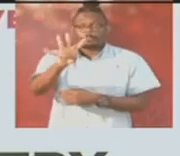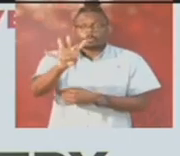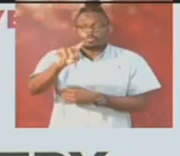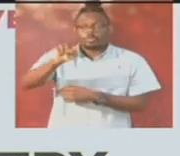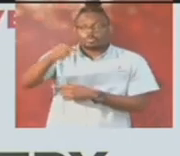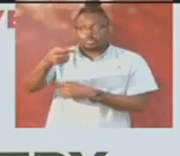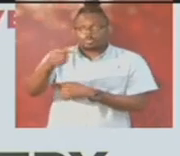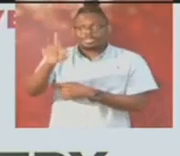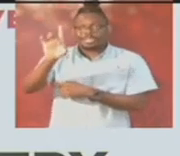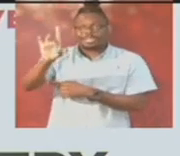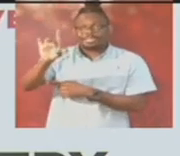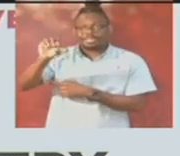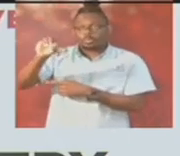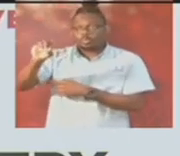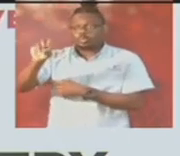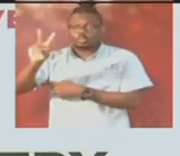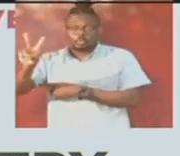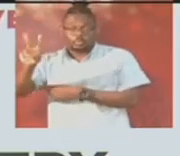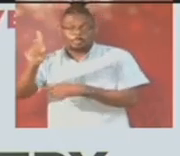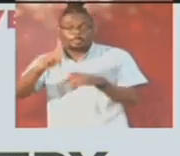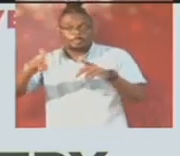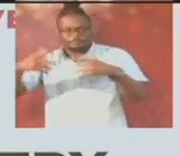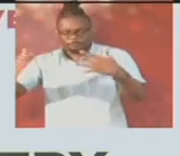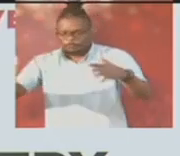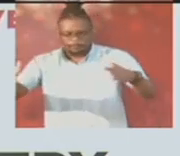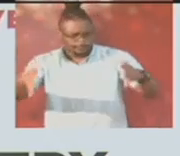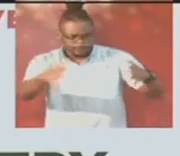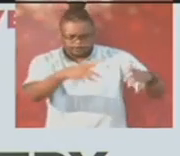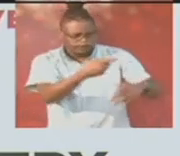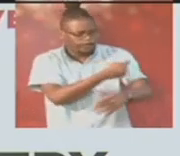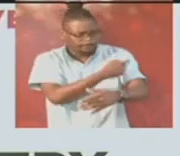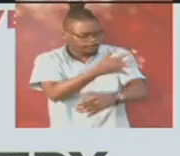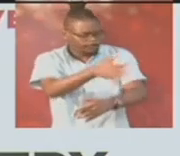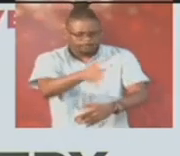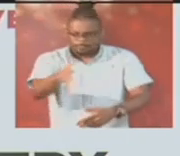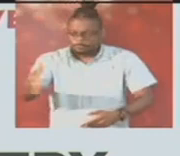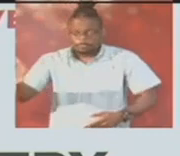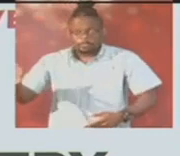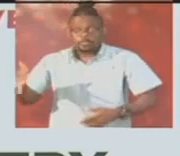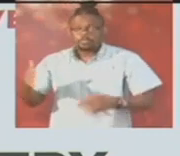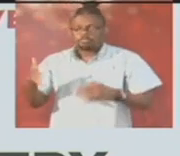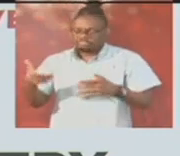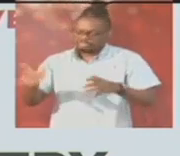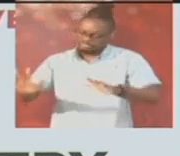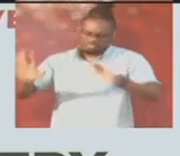41,802 persons, which is a phenomenal feat. And what has gone